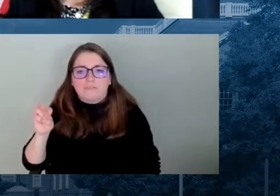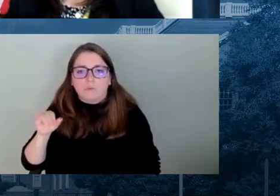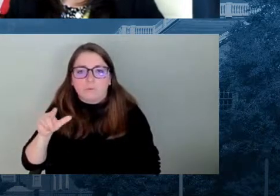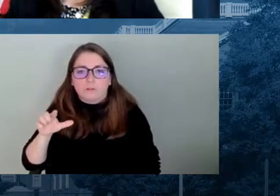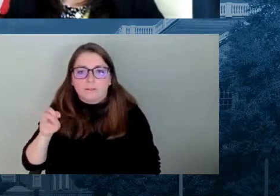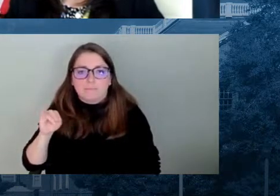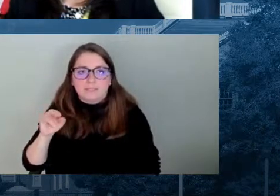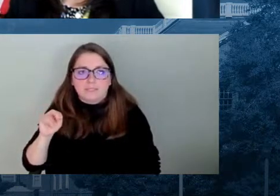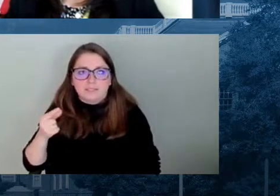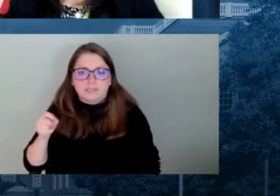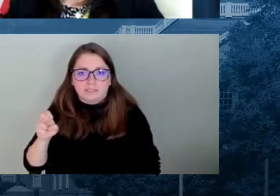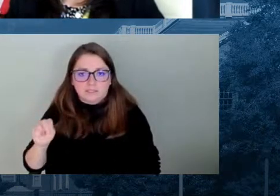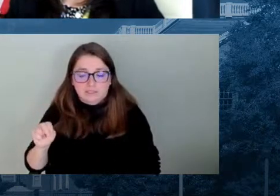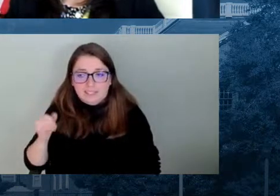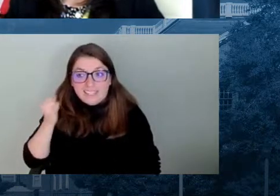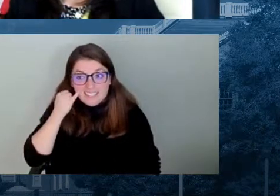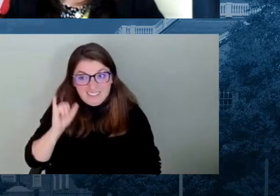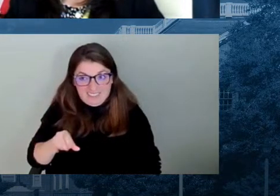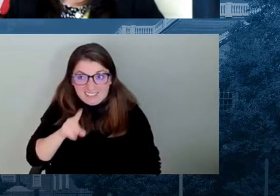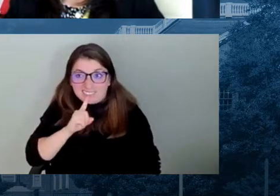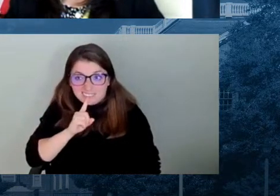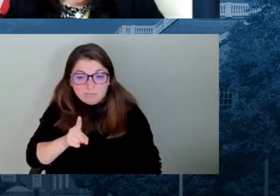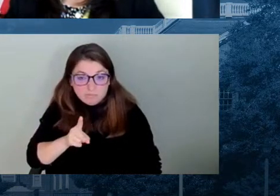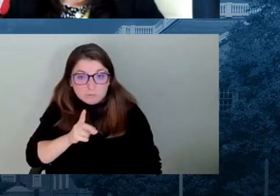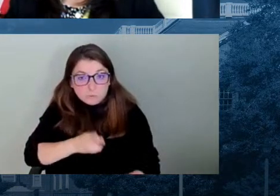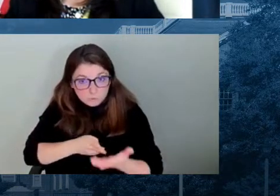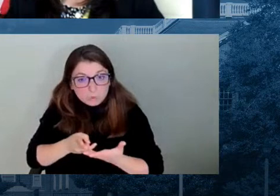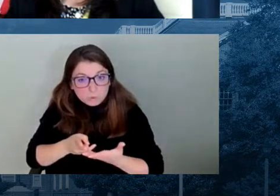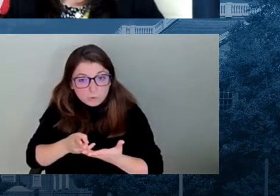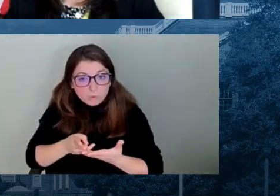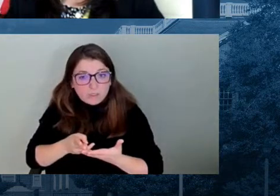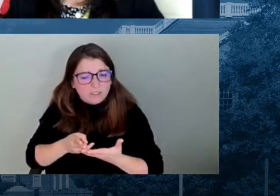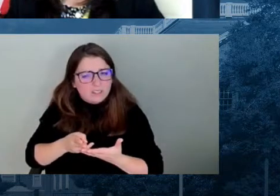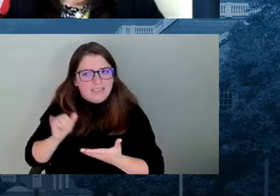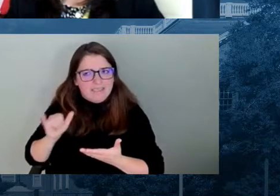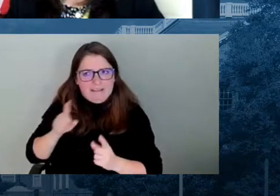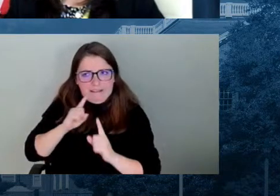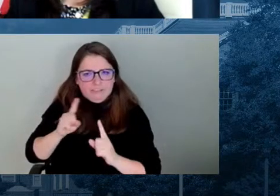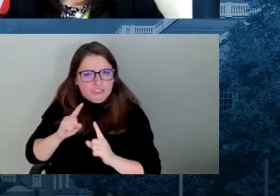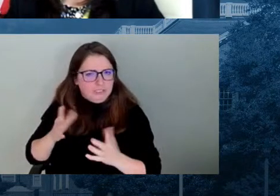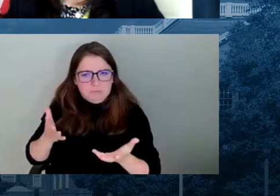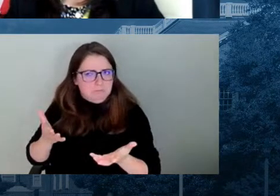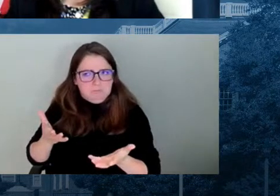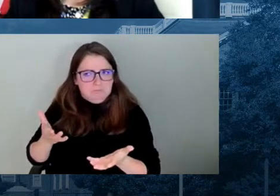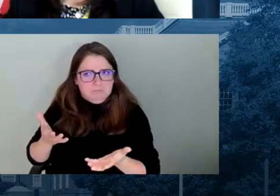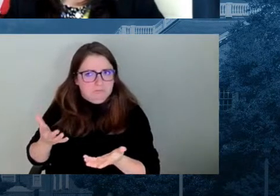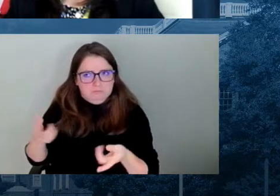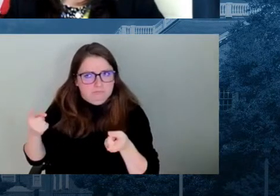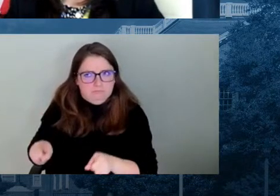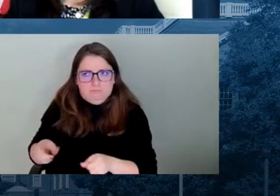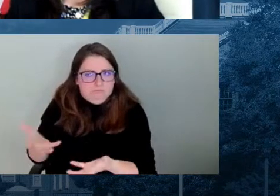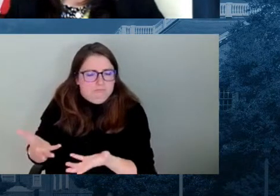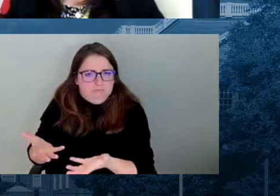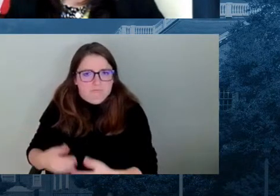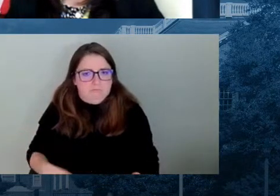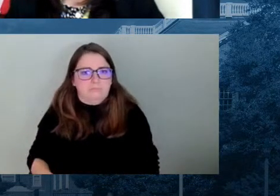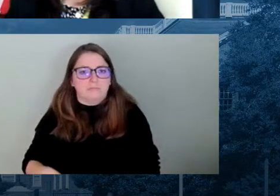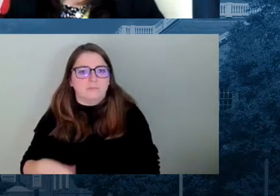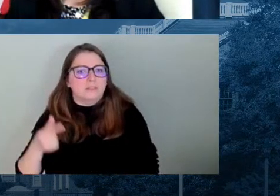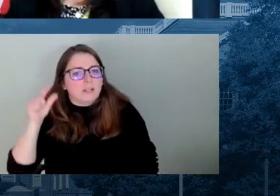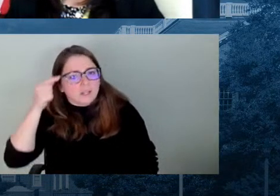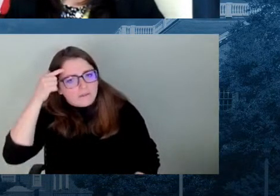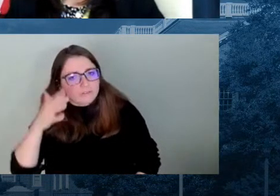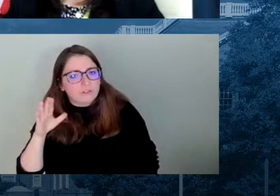If that's accurate, what exactly was did that conversation entail? Yeah, I did have